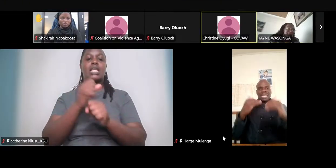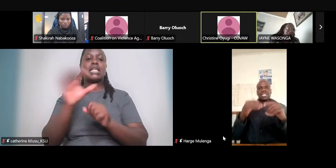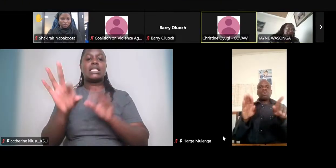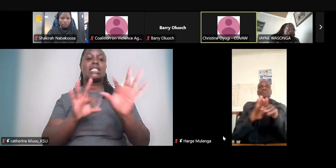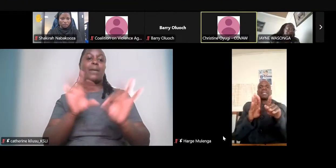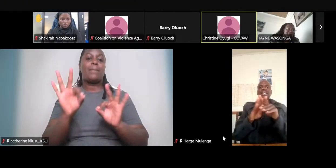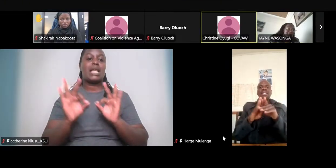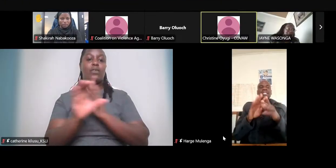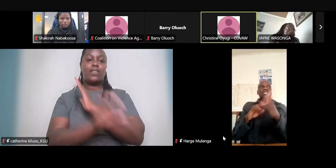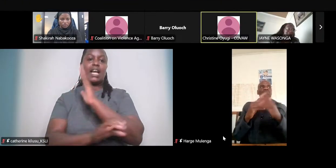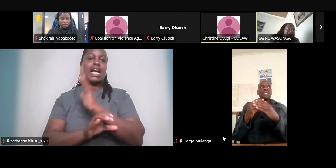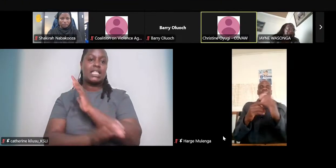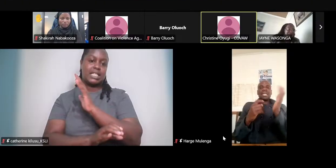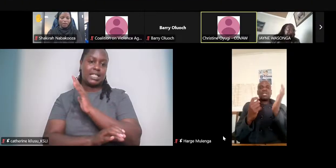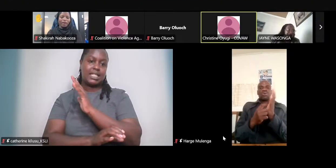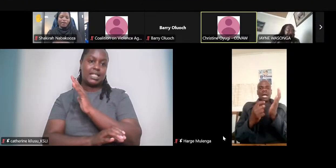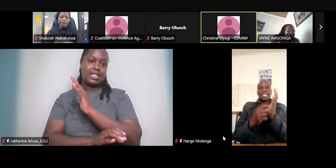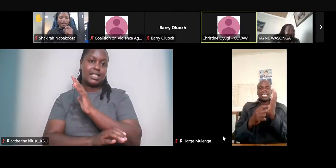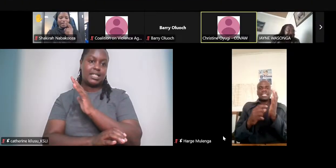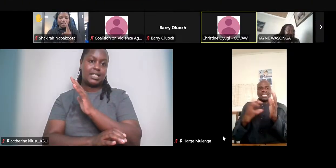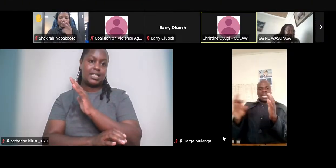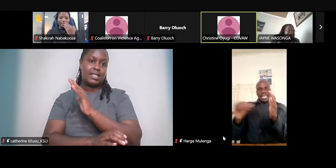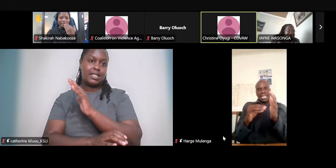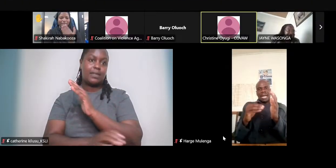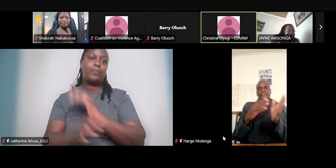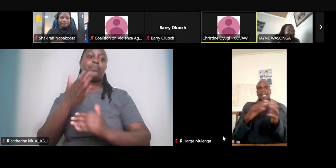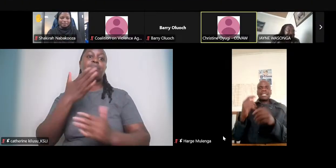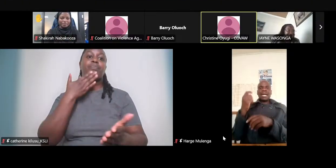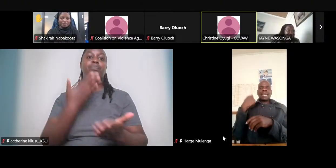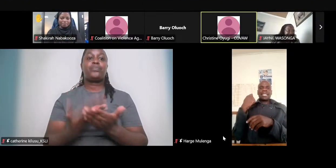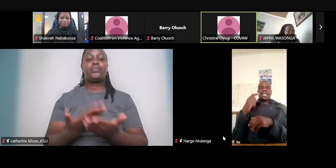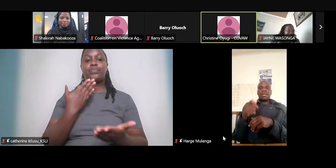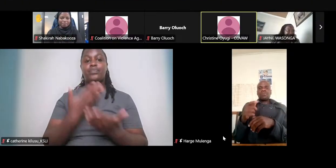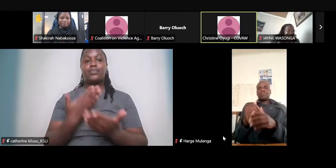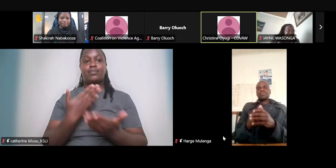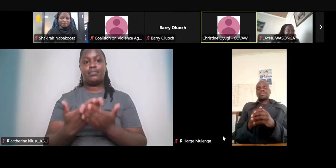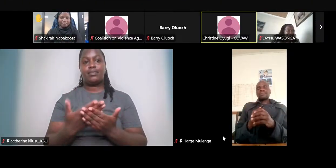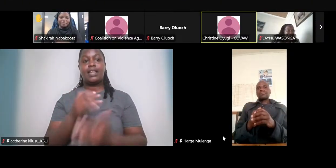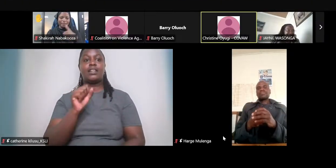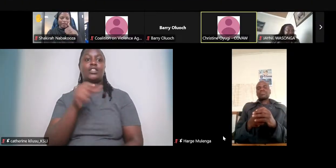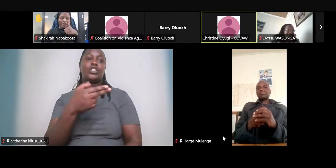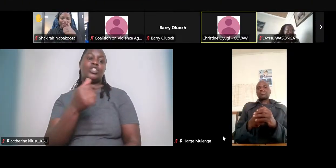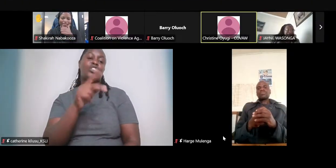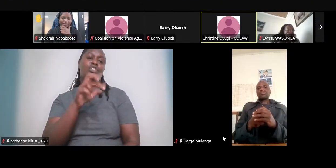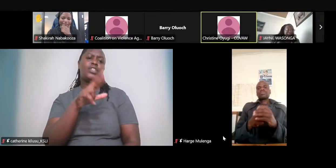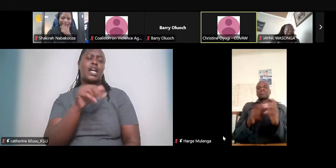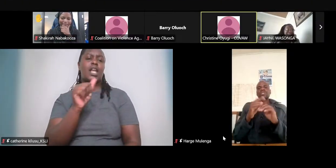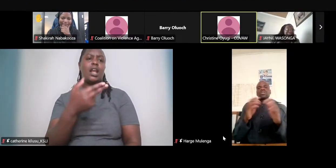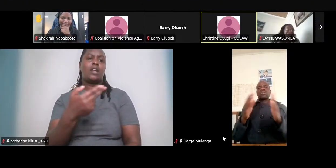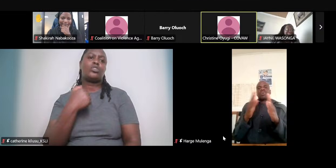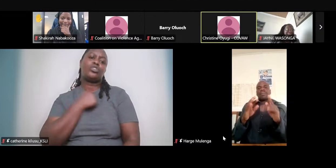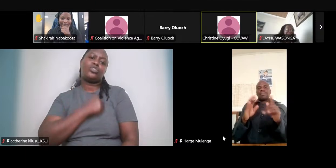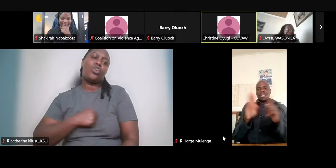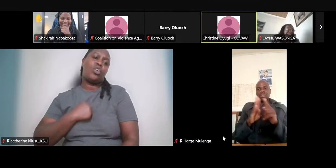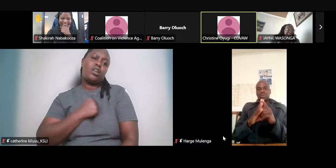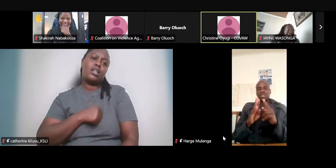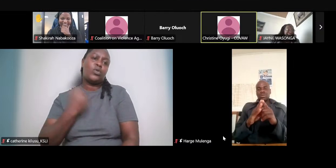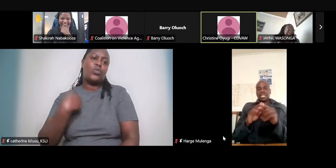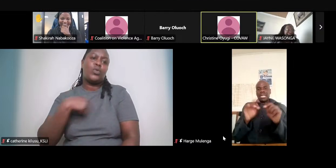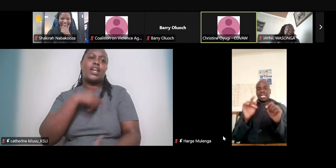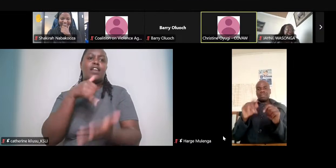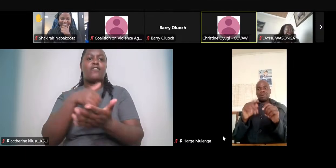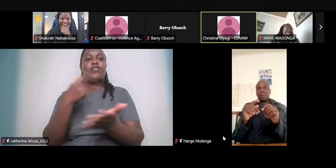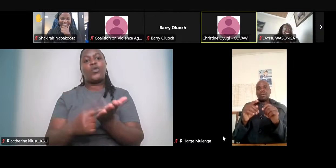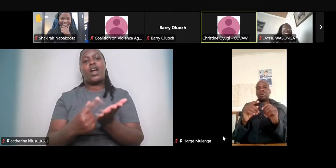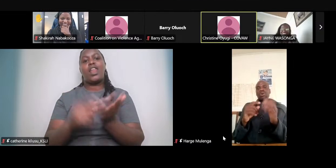Thank you so much, Jen, for that response. And Shakira, we regret that we are not covering Uganda in this project, but that